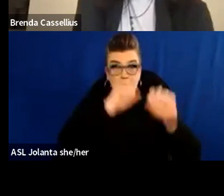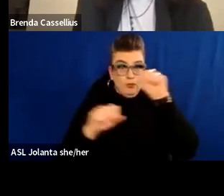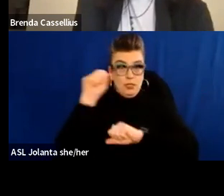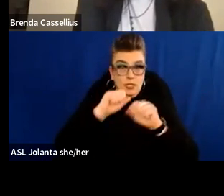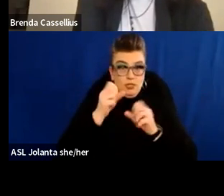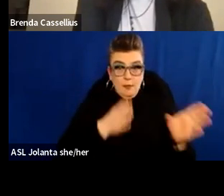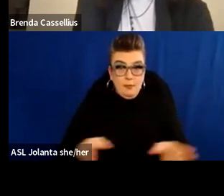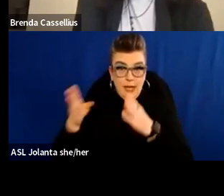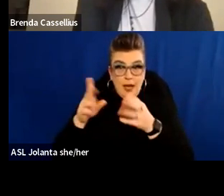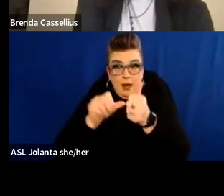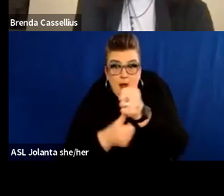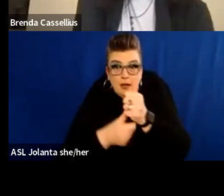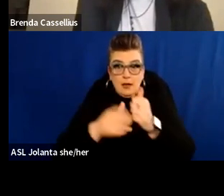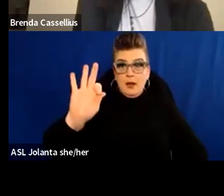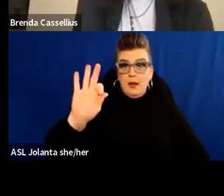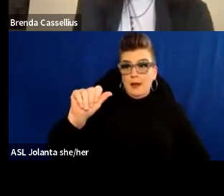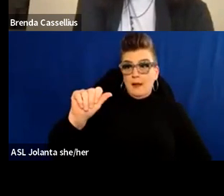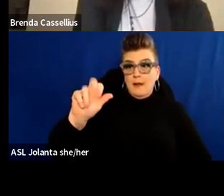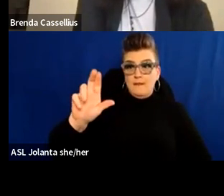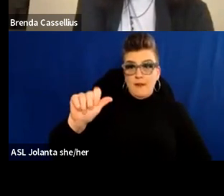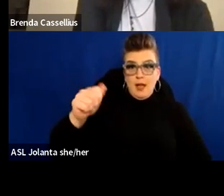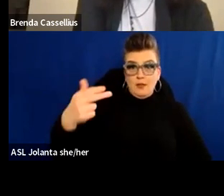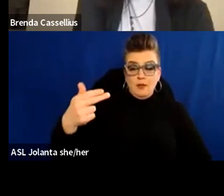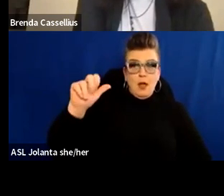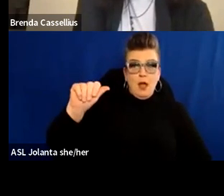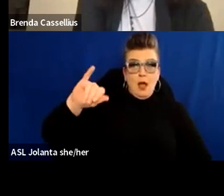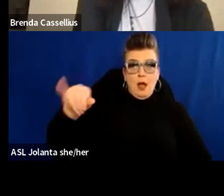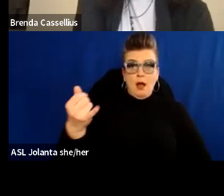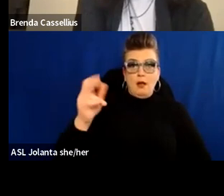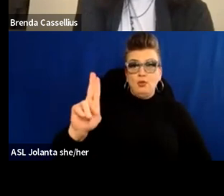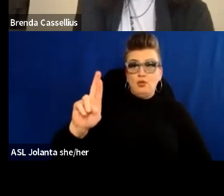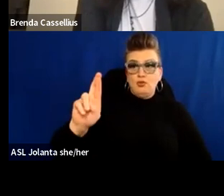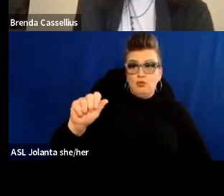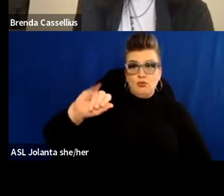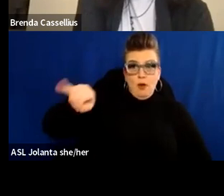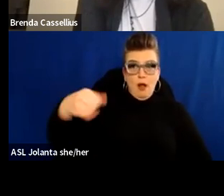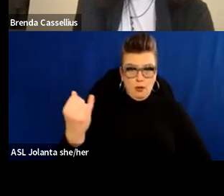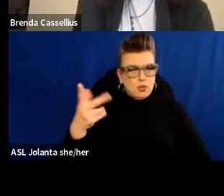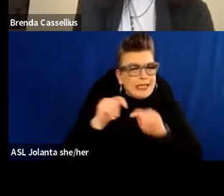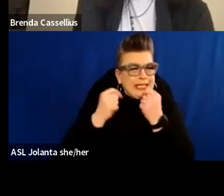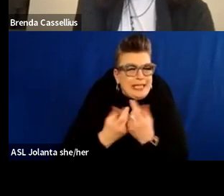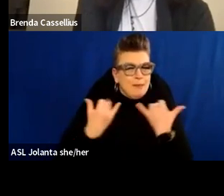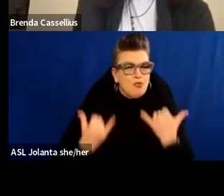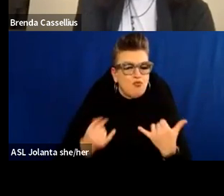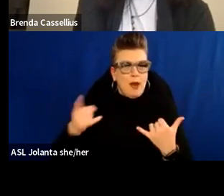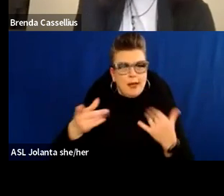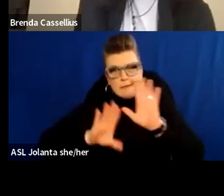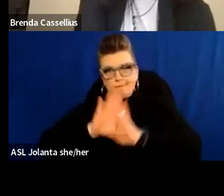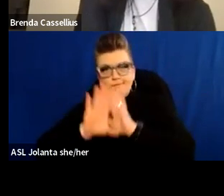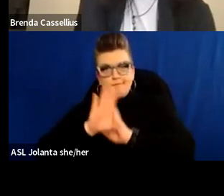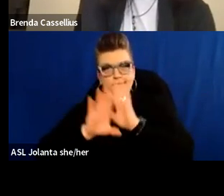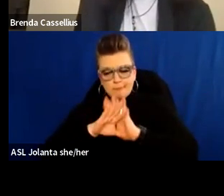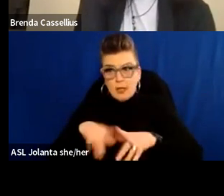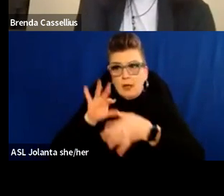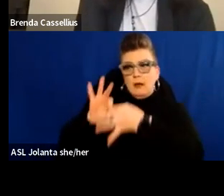chief academic officer farah ajraj that the team is developing we've been working closely with the english learner task